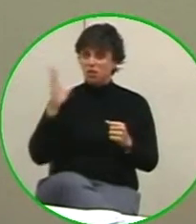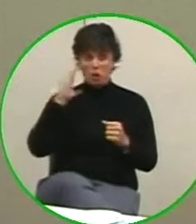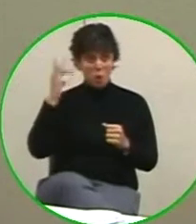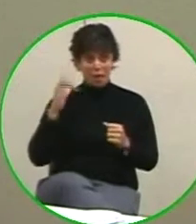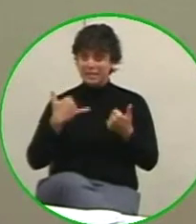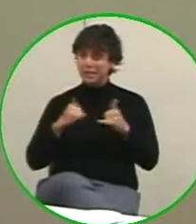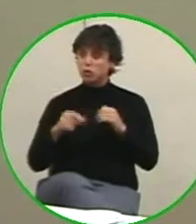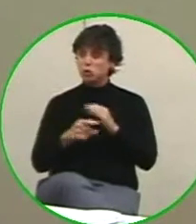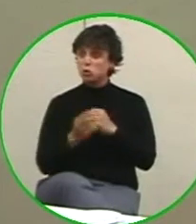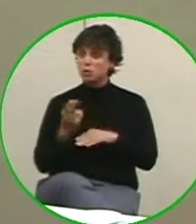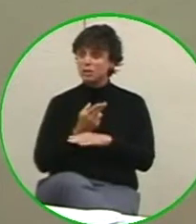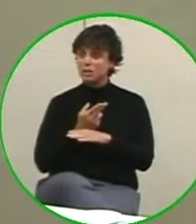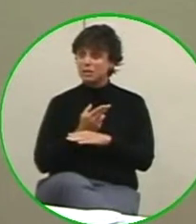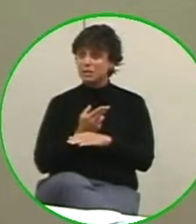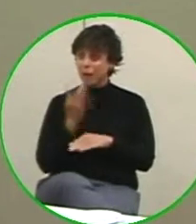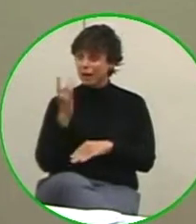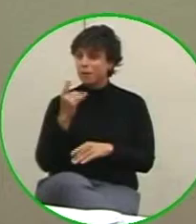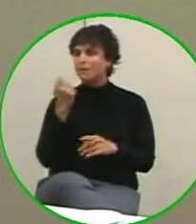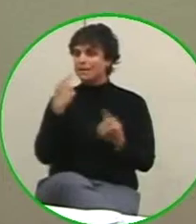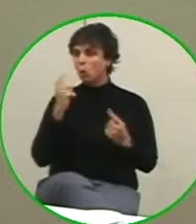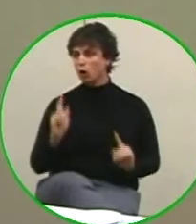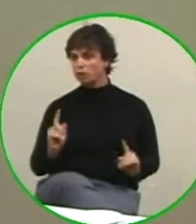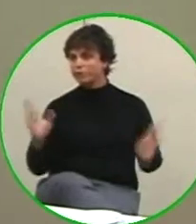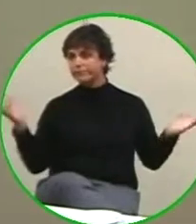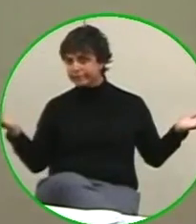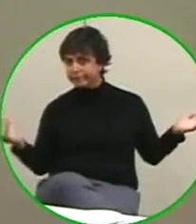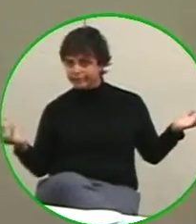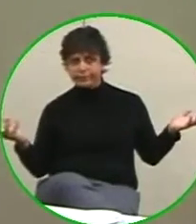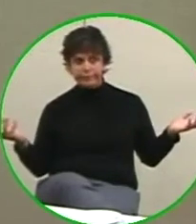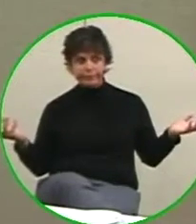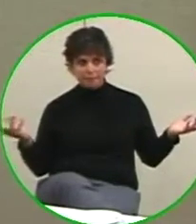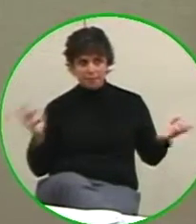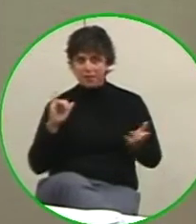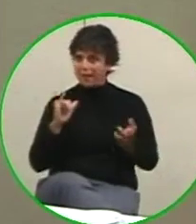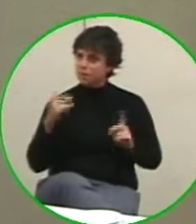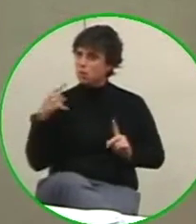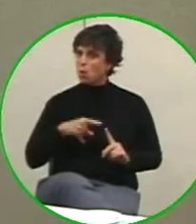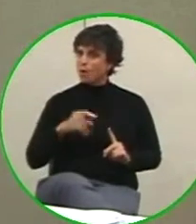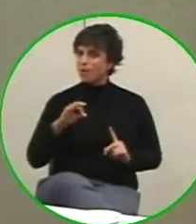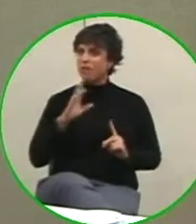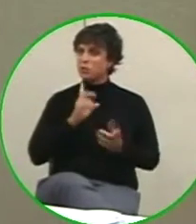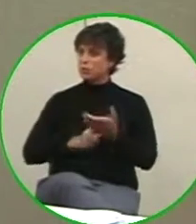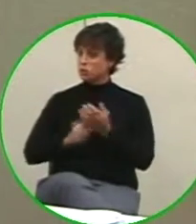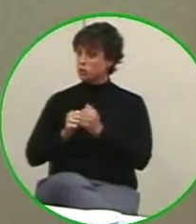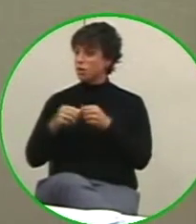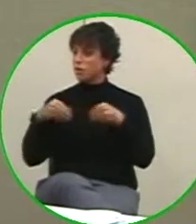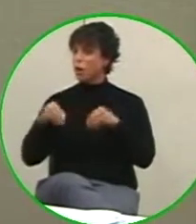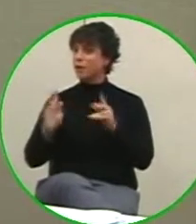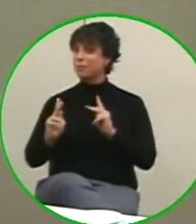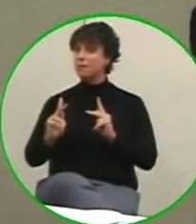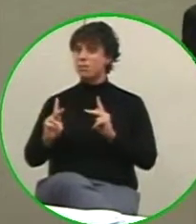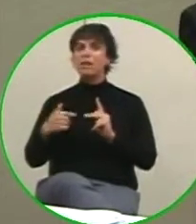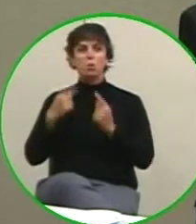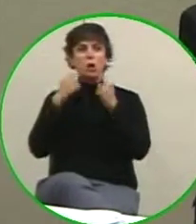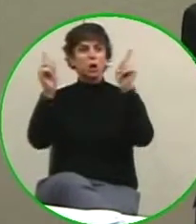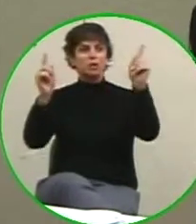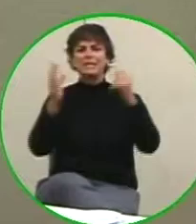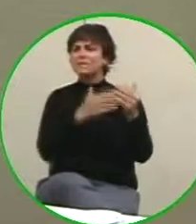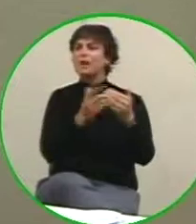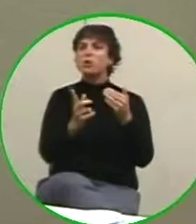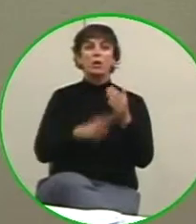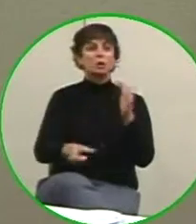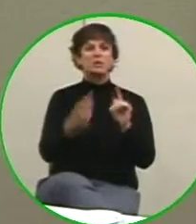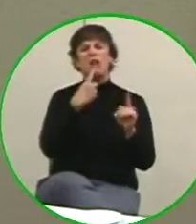use them? They work. That's the bottom line. If you talk to the marketing folks, they work. Doesn't matter what you